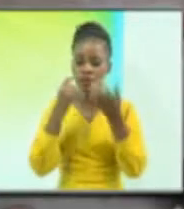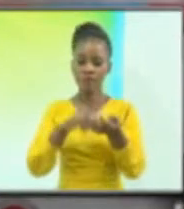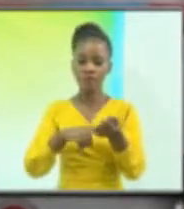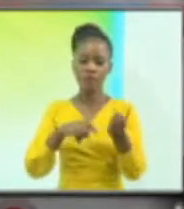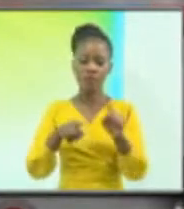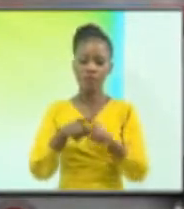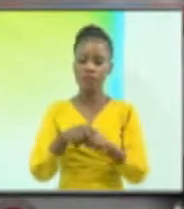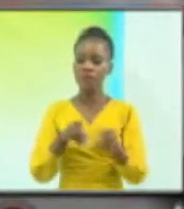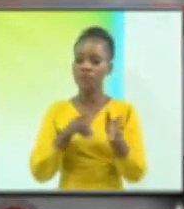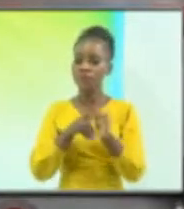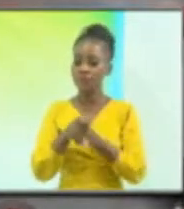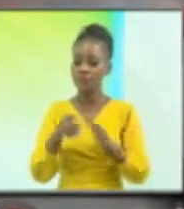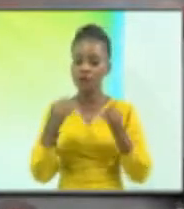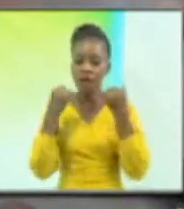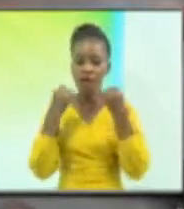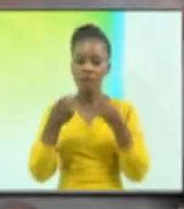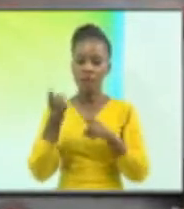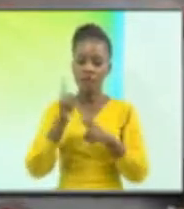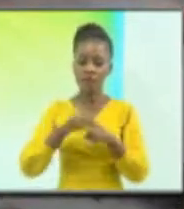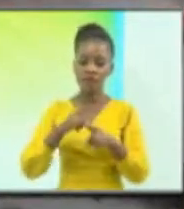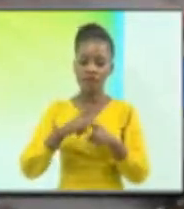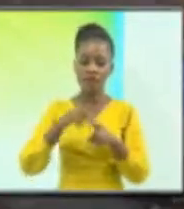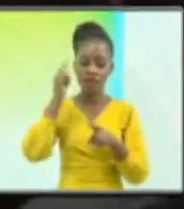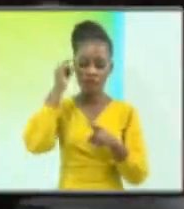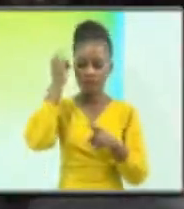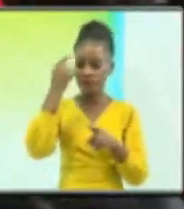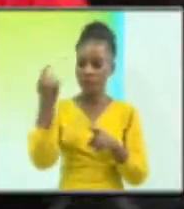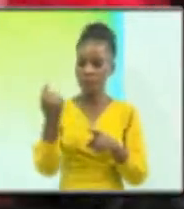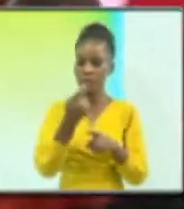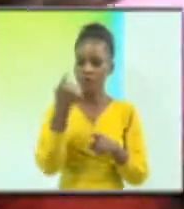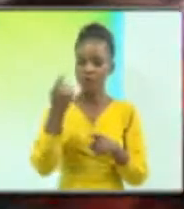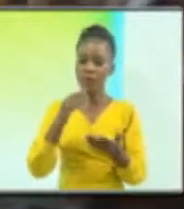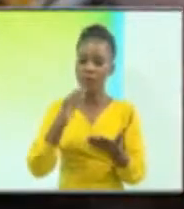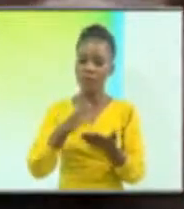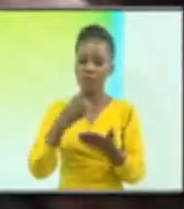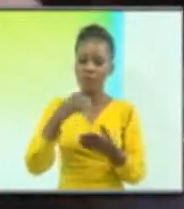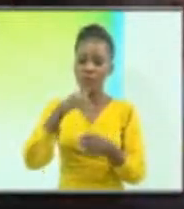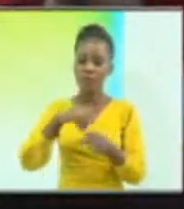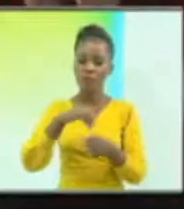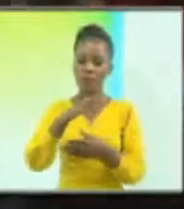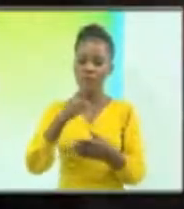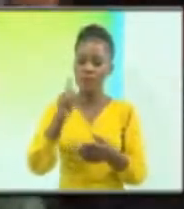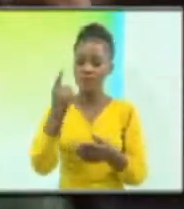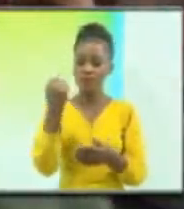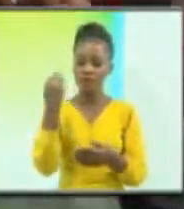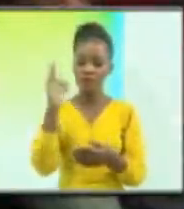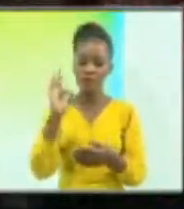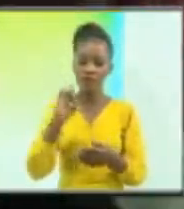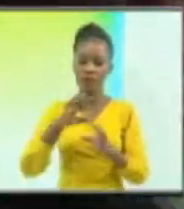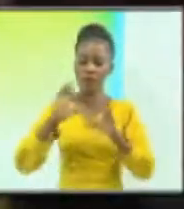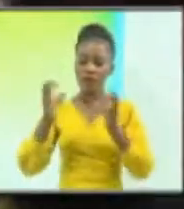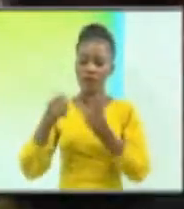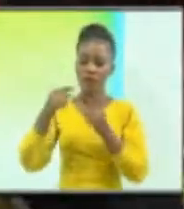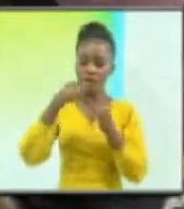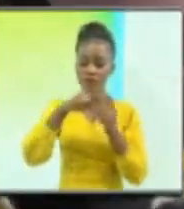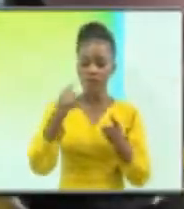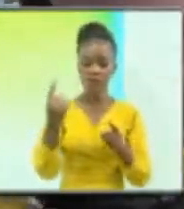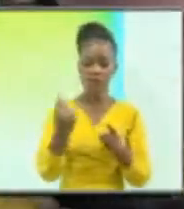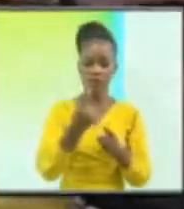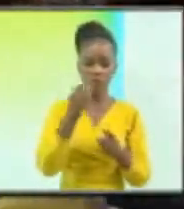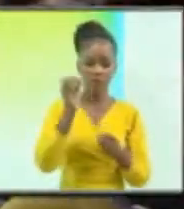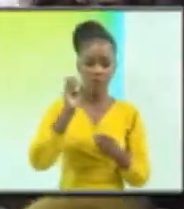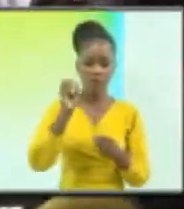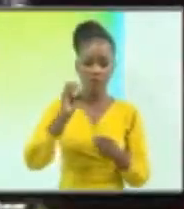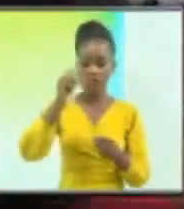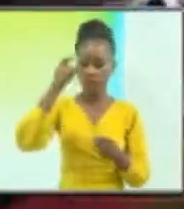parish development model funds. Government can only distribute these funds wholesomely to a group, not to an individual, and there